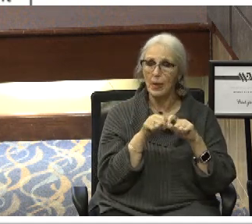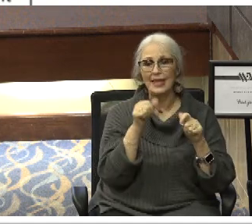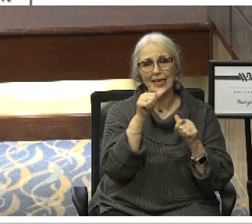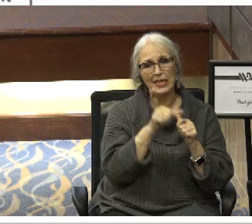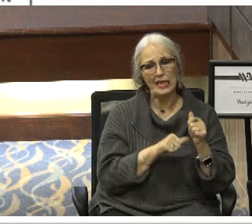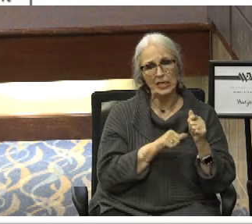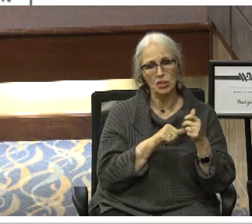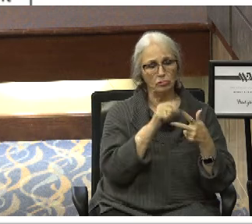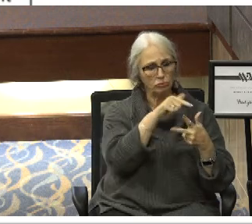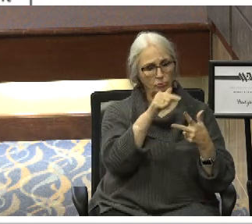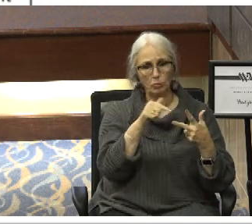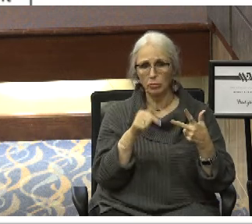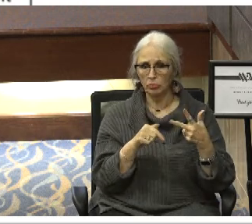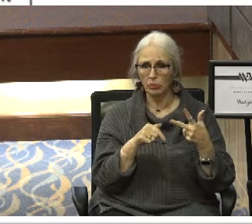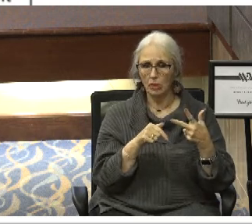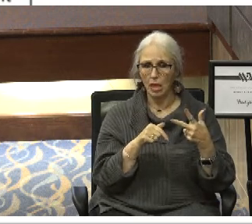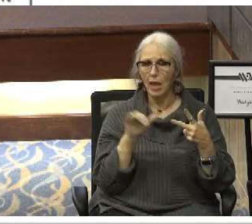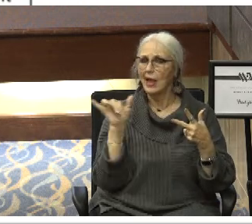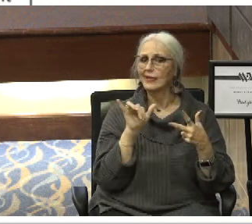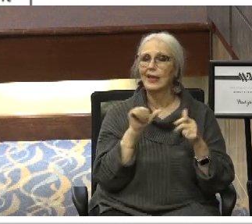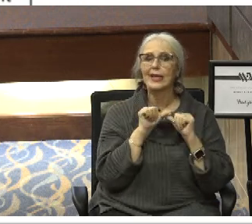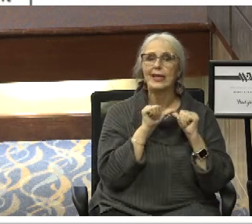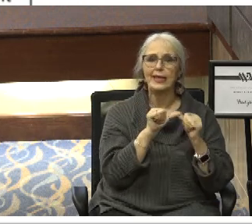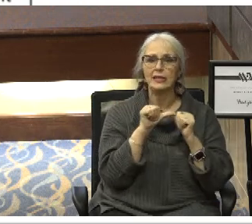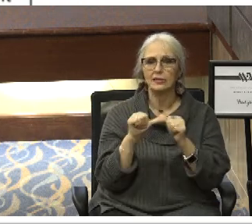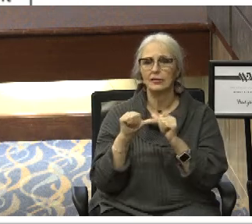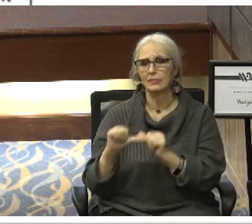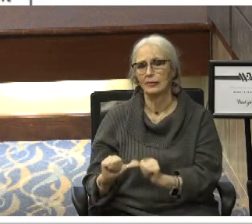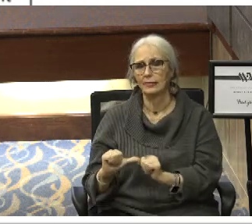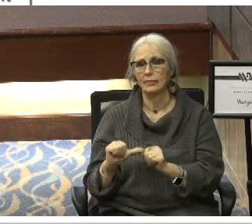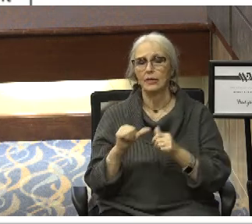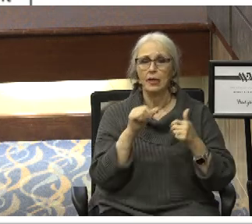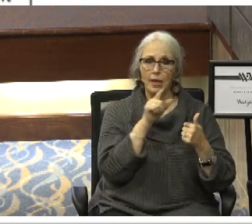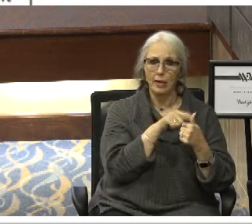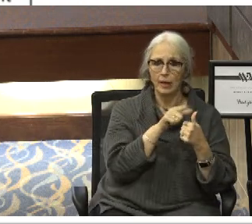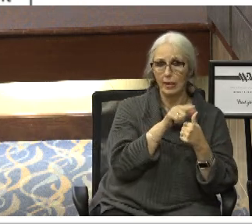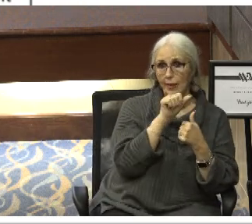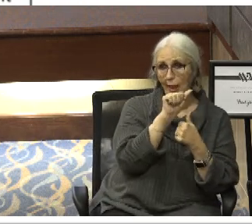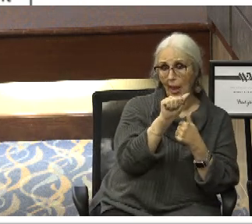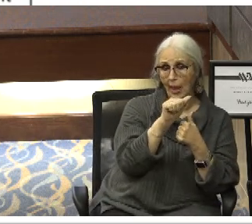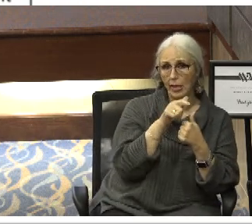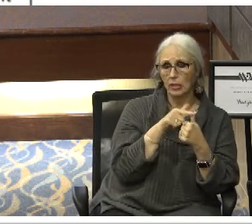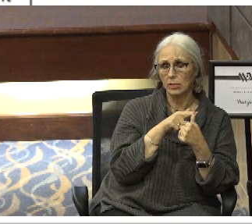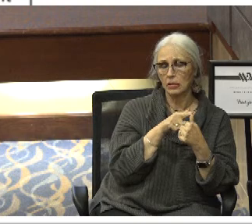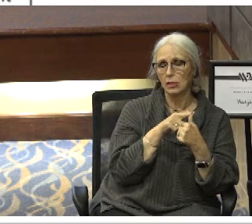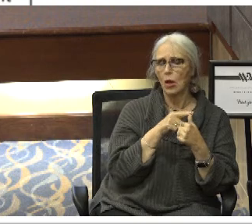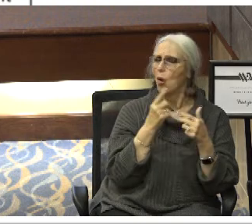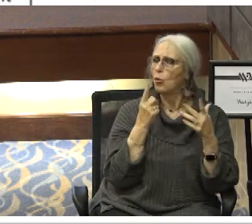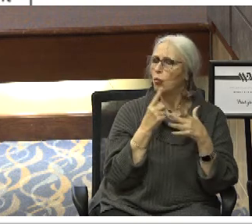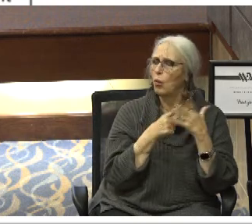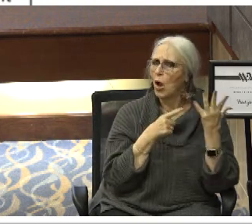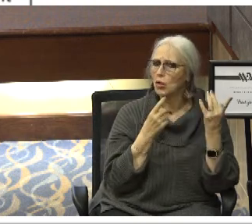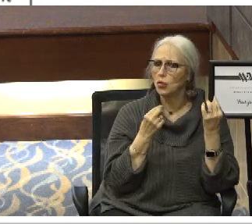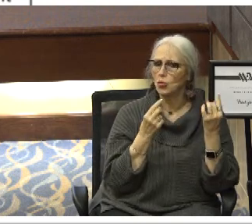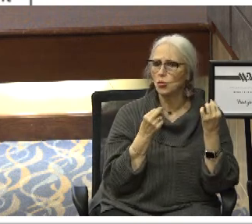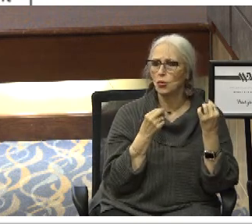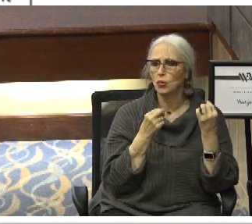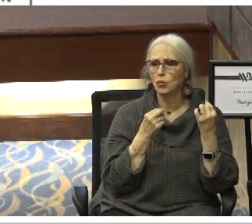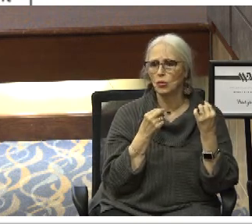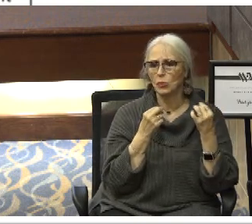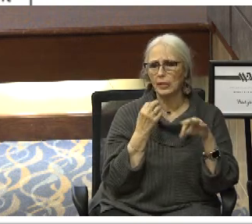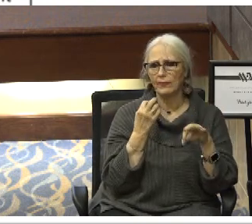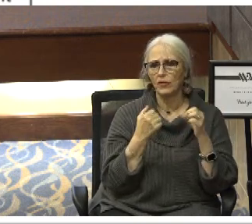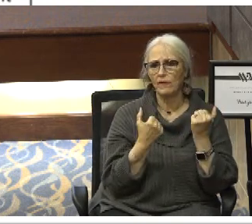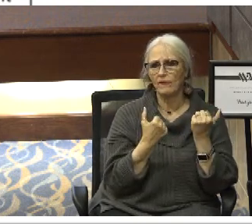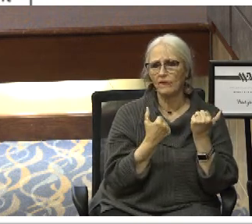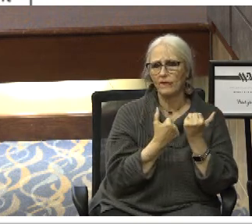to the existing transit system. So you'll see there in scenario A, we're looking at what you would do with a fixed route transit if you funded